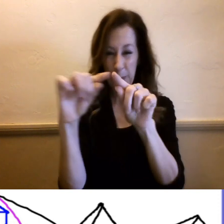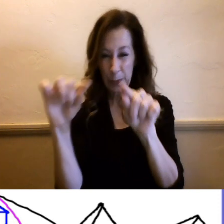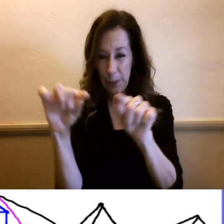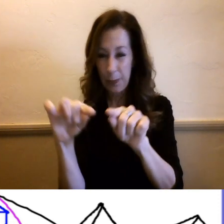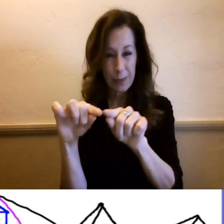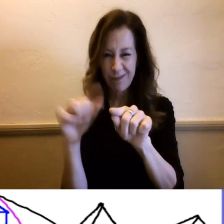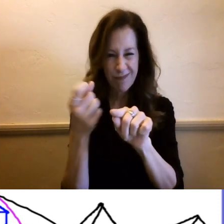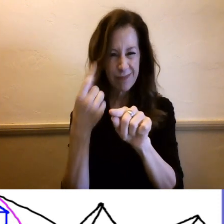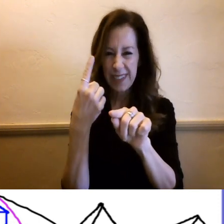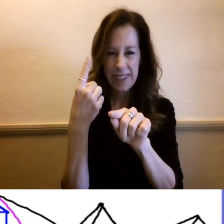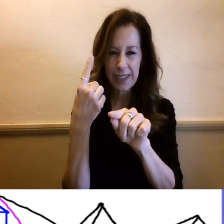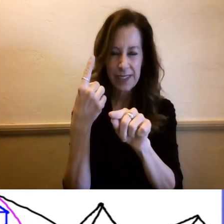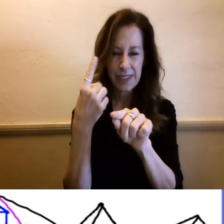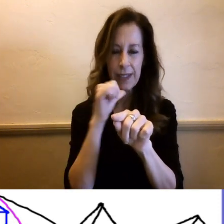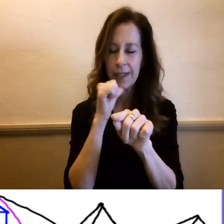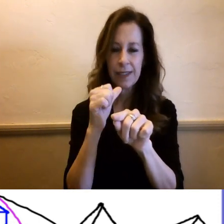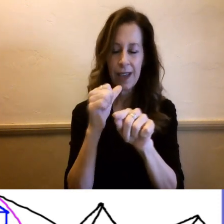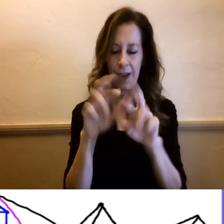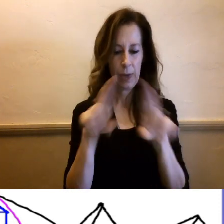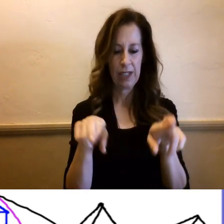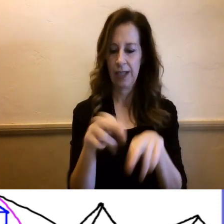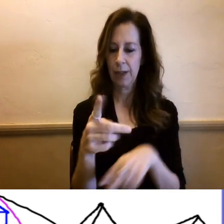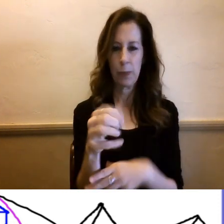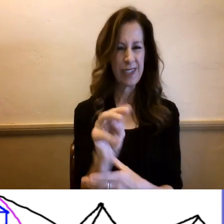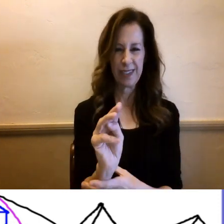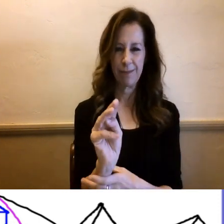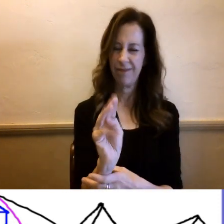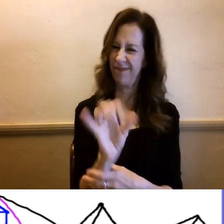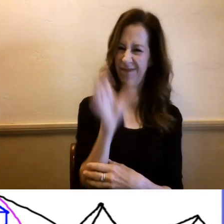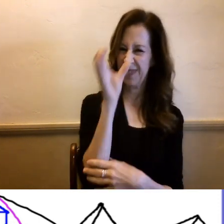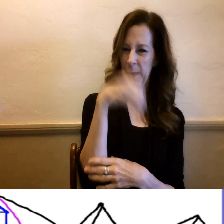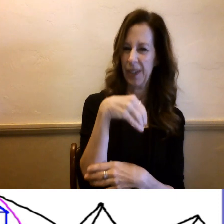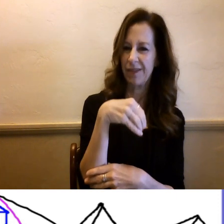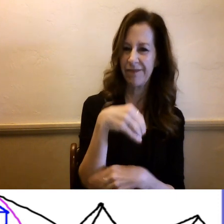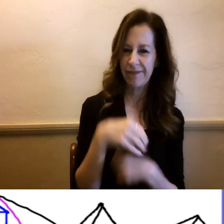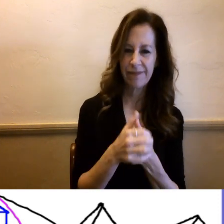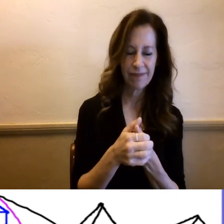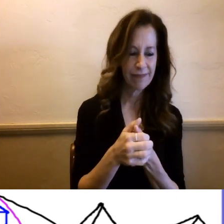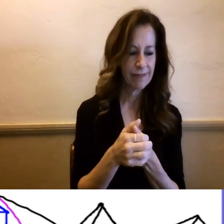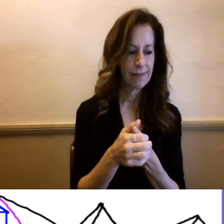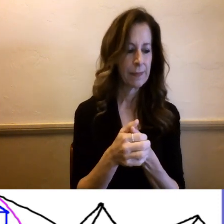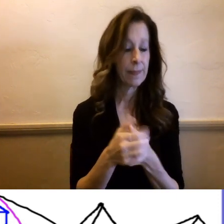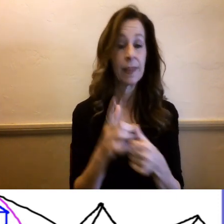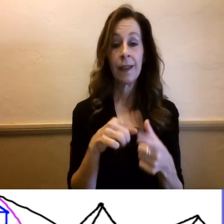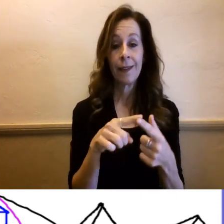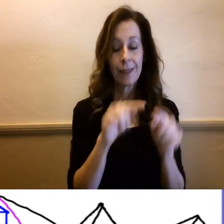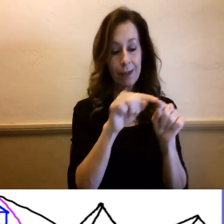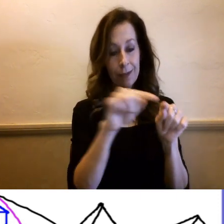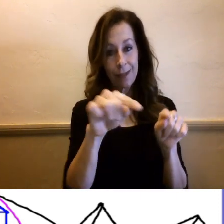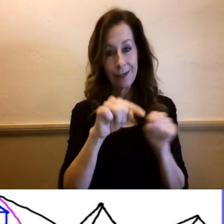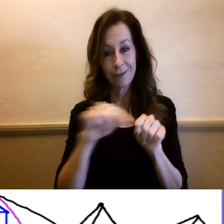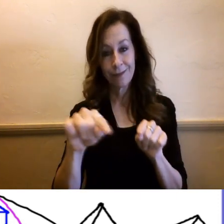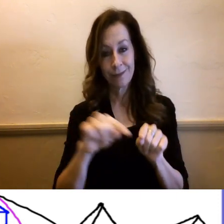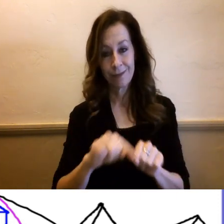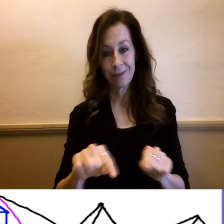one, that's not really going to make sense, and it's not going to be a rectangular prism. Look, that looks kind of weird. Okay. But then I just